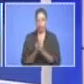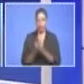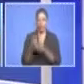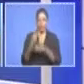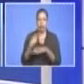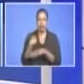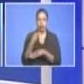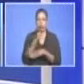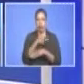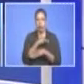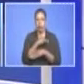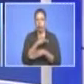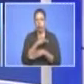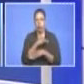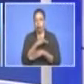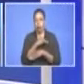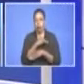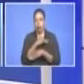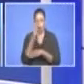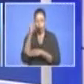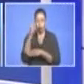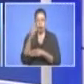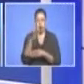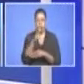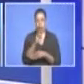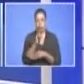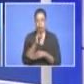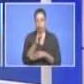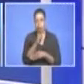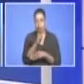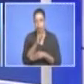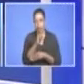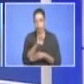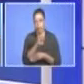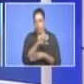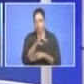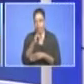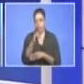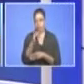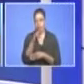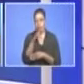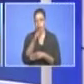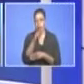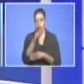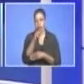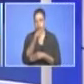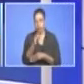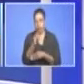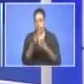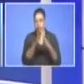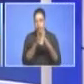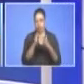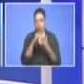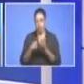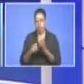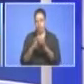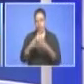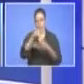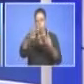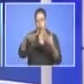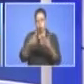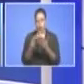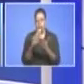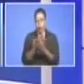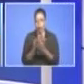The member of parliament for Bain and Grantstown, Travis Robinson, is not supporting the entire budget. In his budget contribution earlier